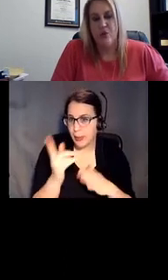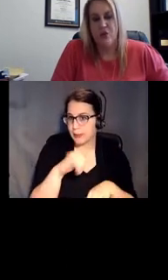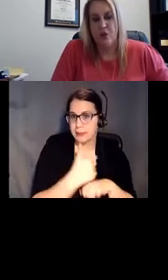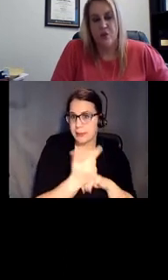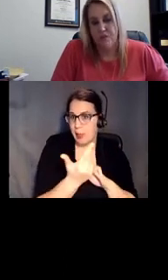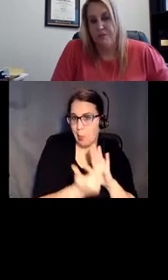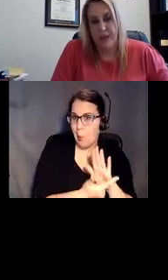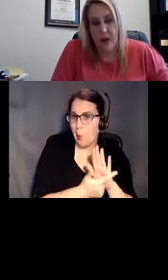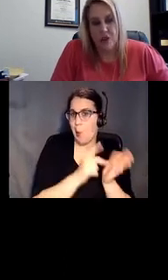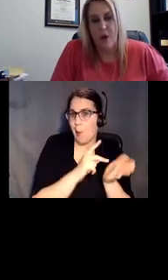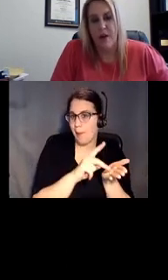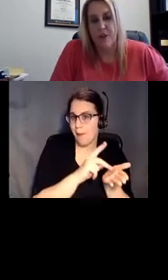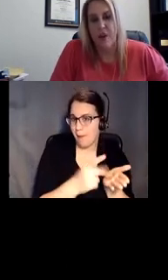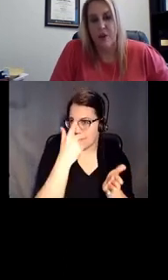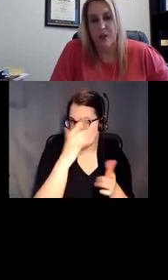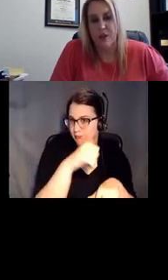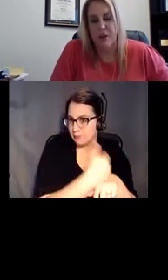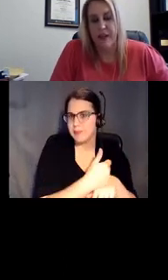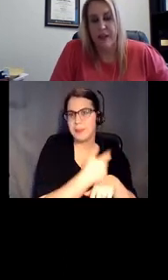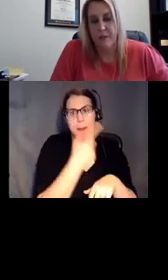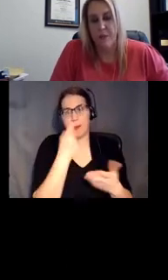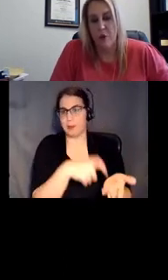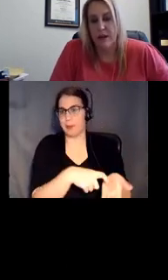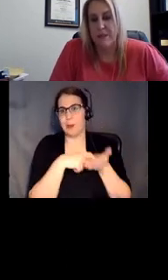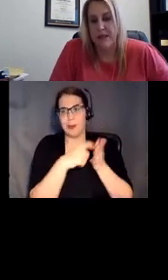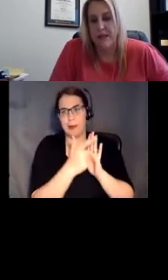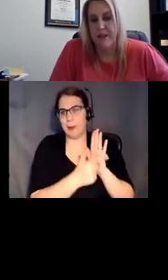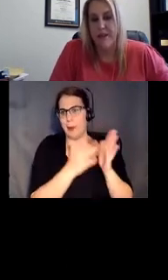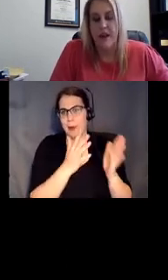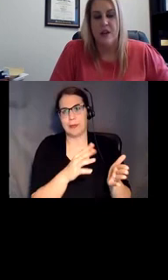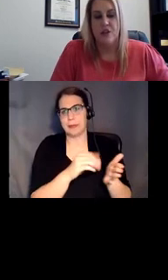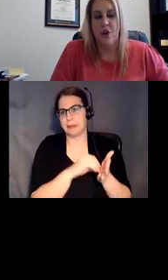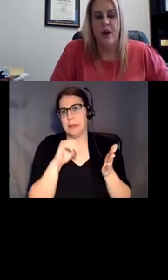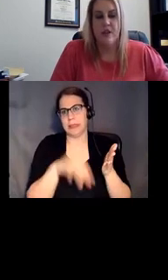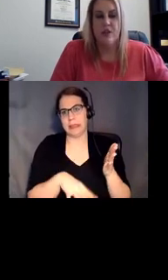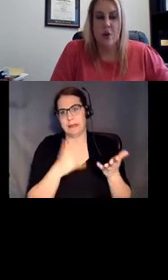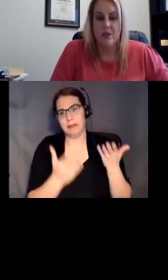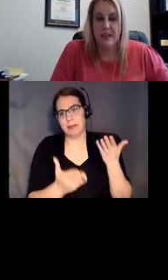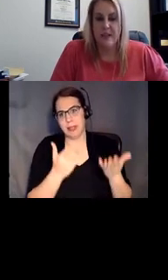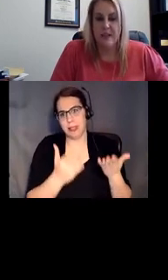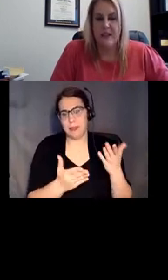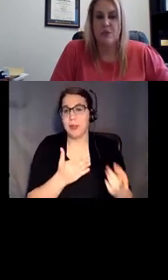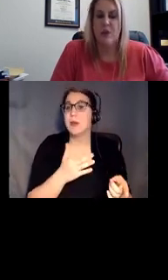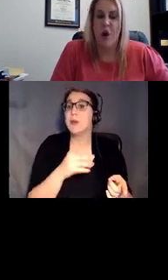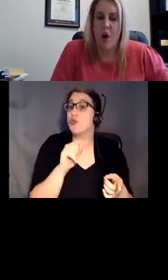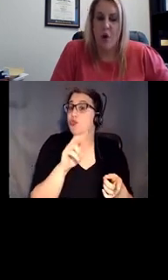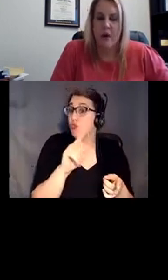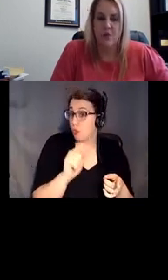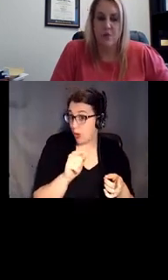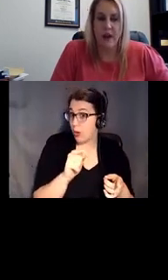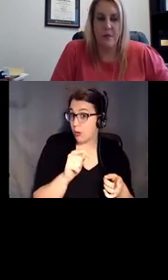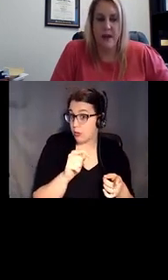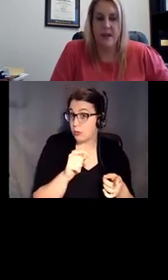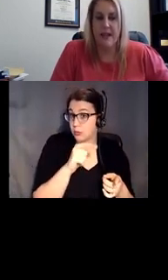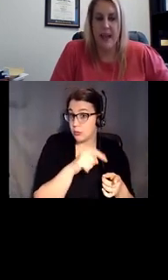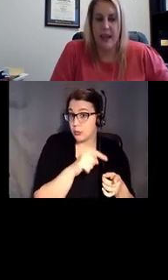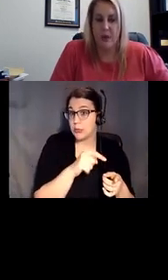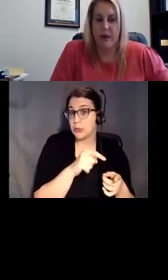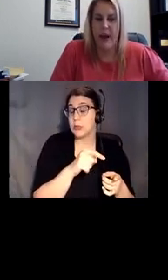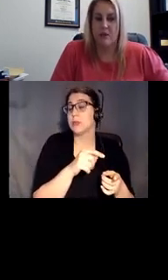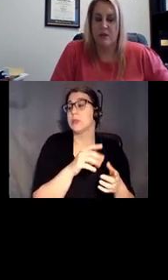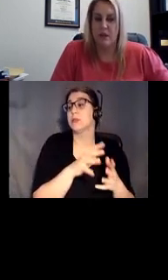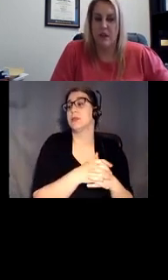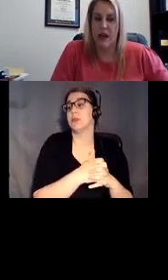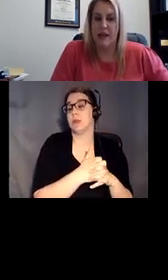So because you have to go to an attorney, it can be more expensive. So in those instances, we always recommend the